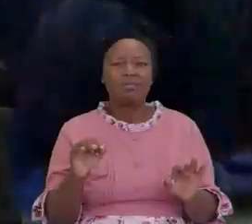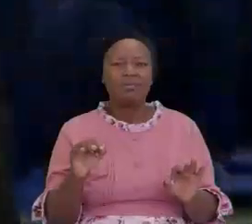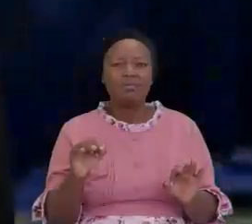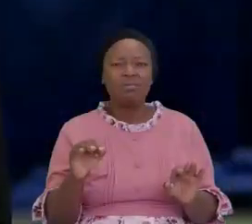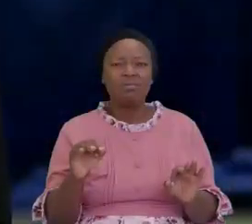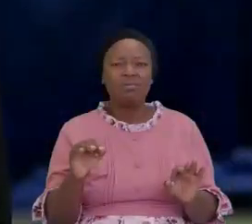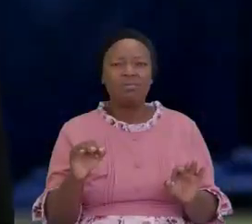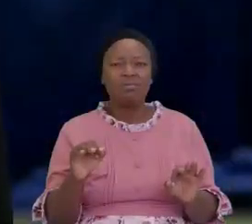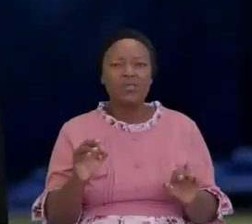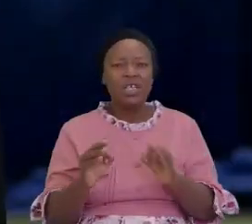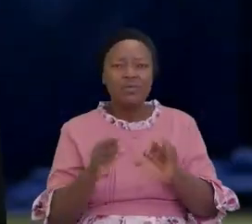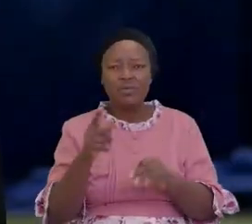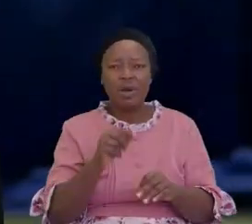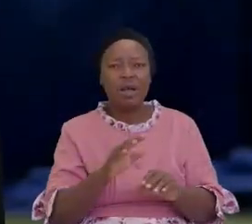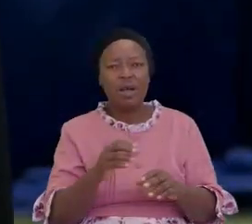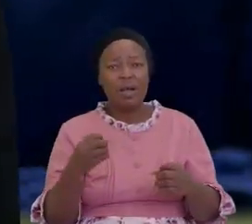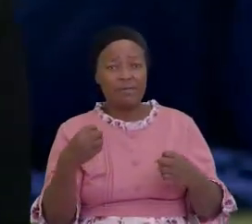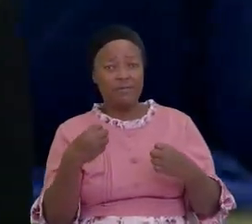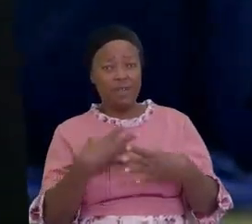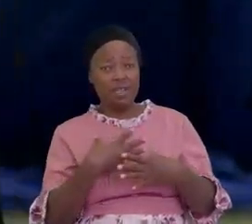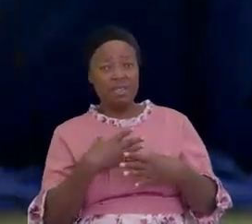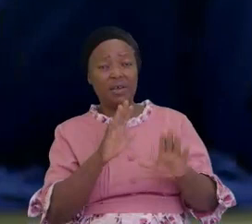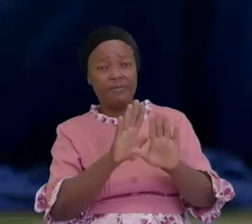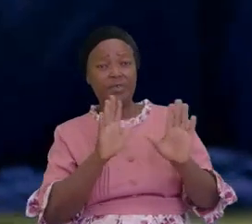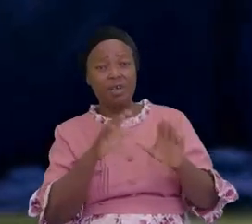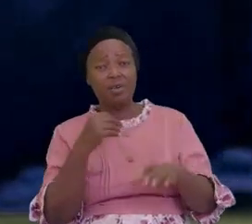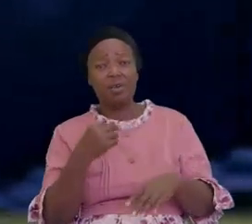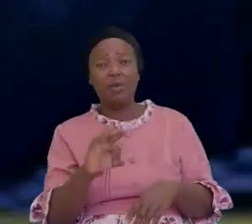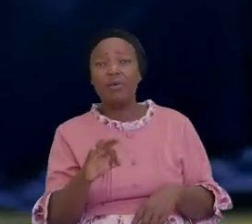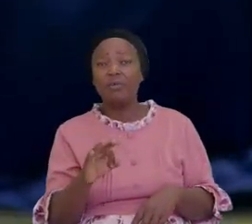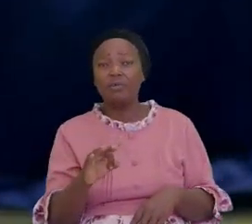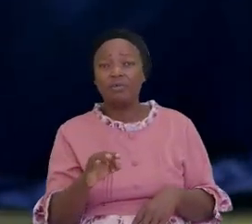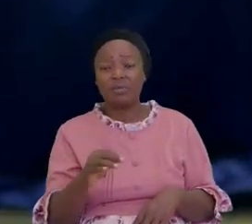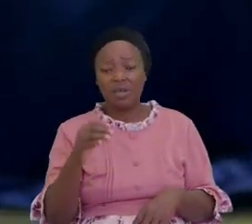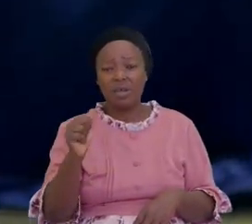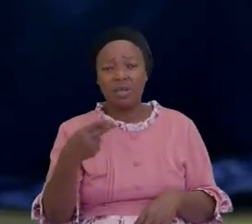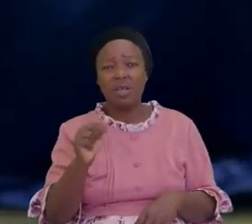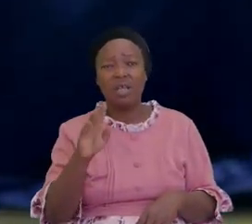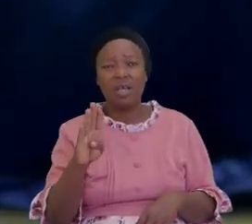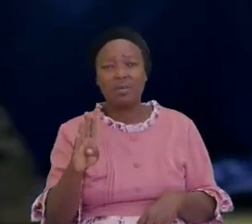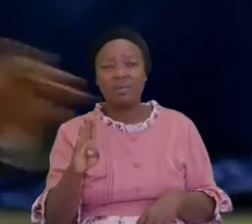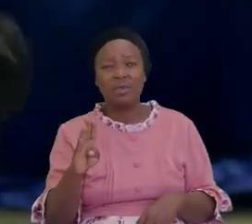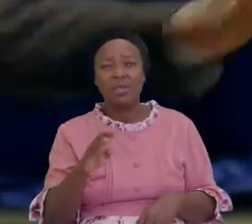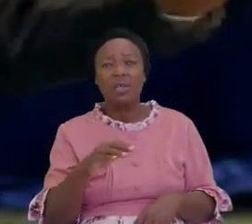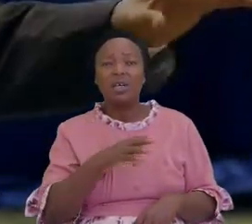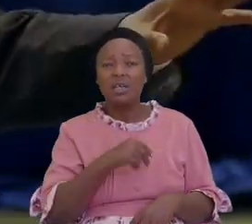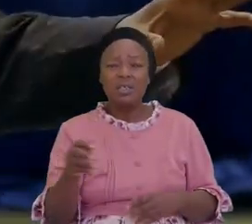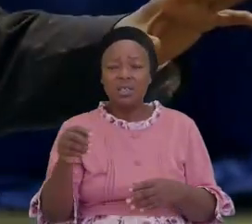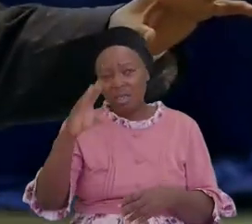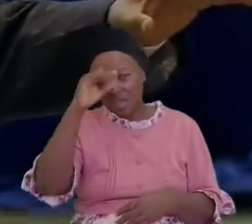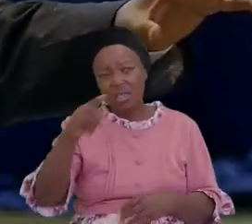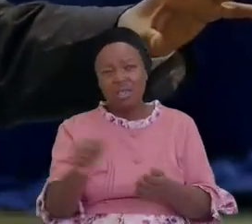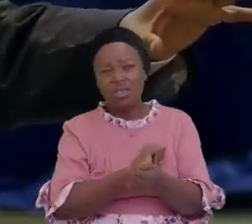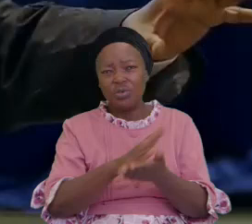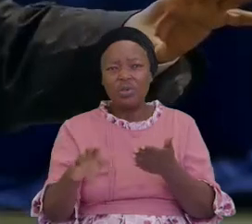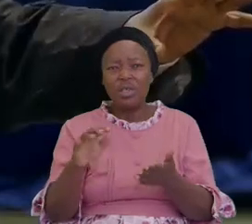If you are afraid of Ahab, he brought that one down. He destroyed